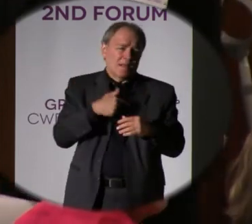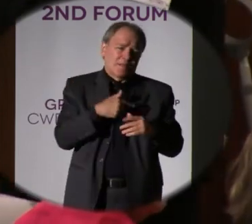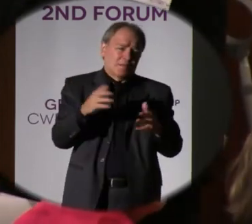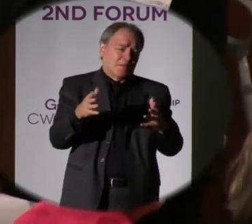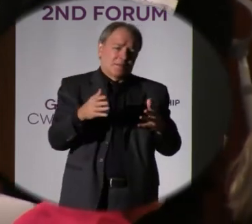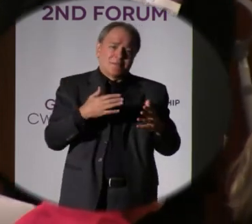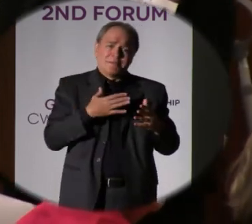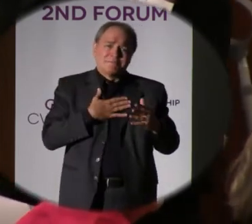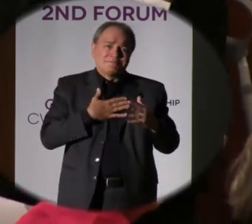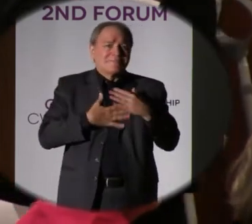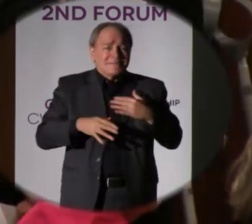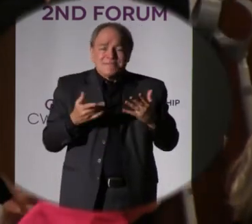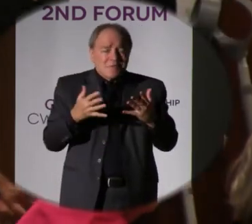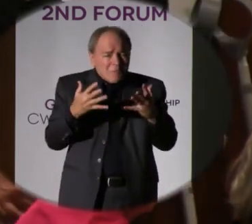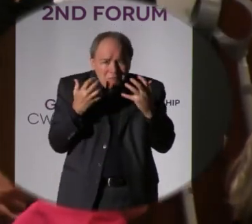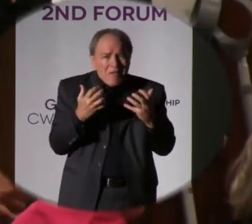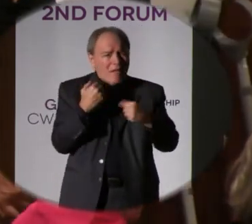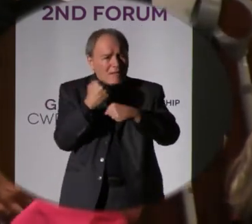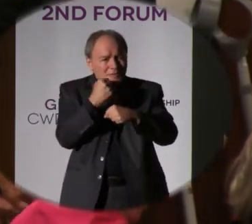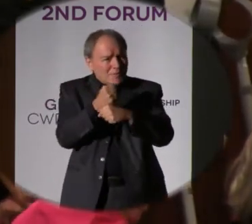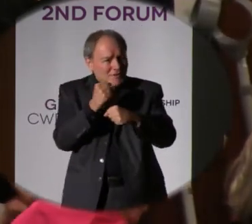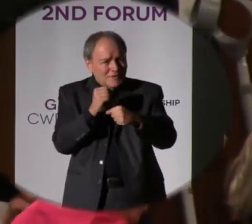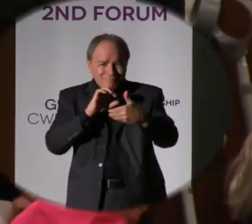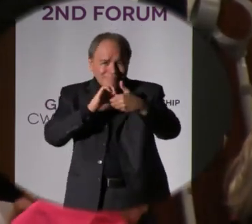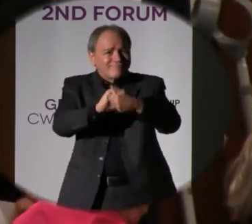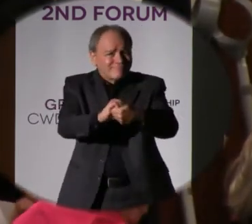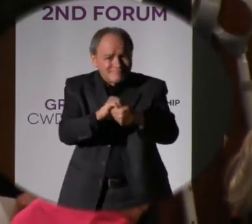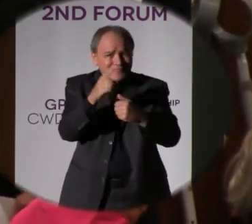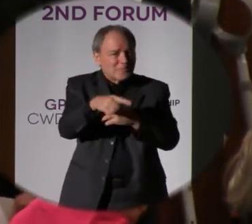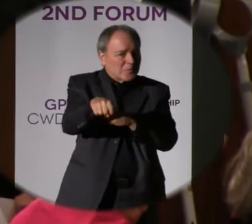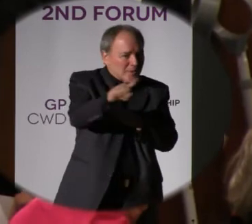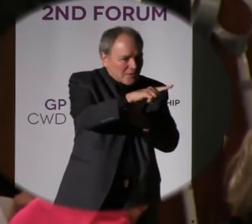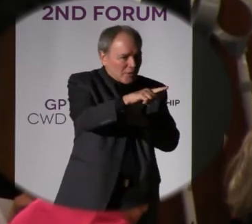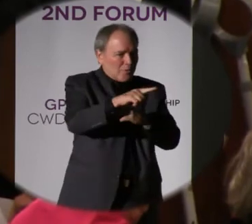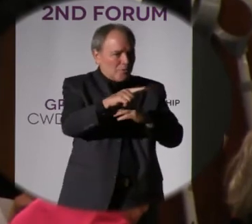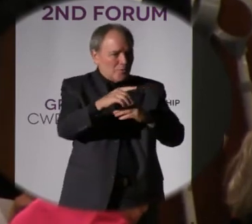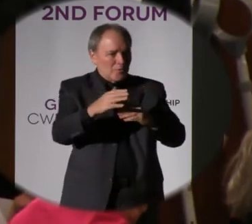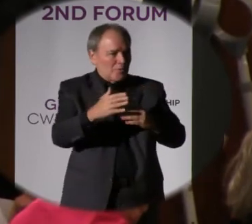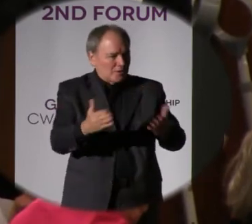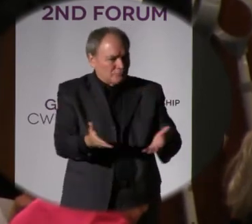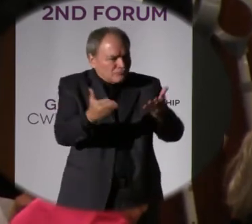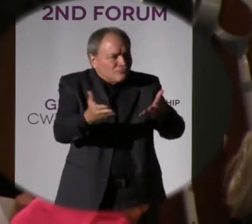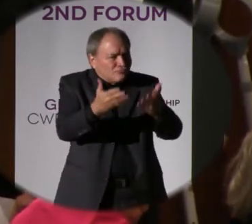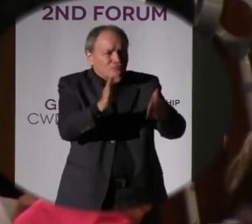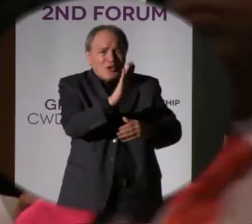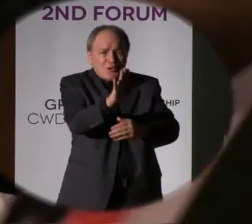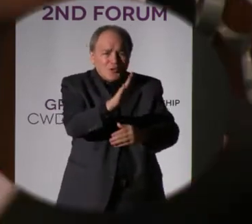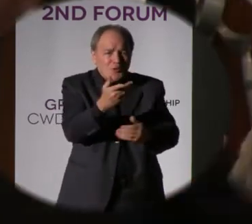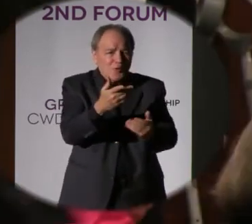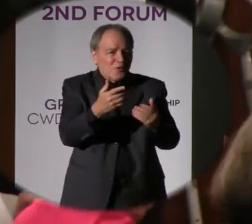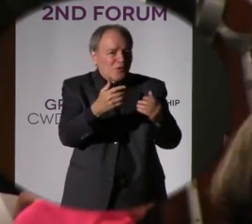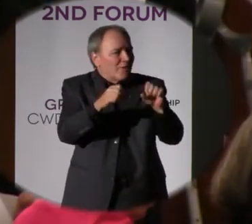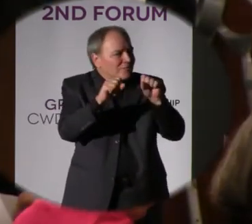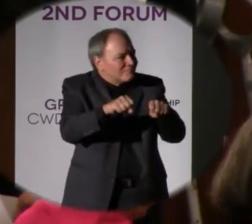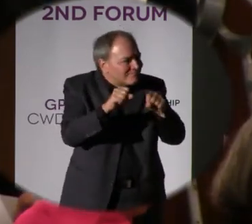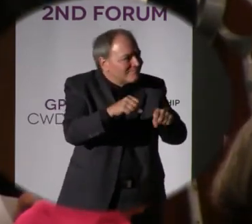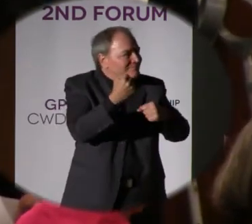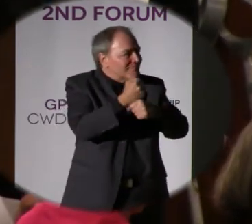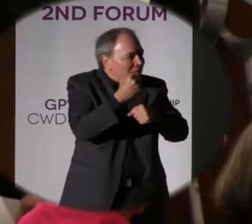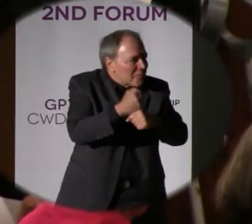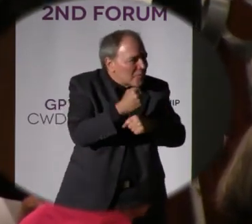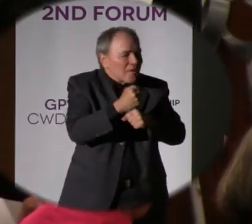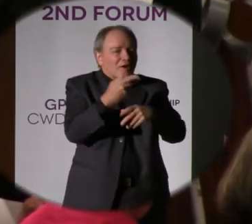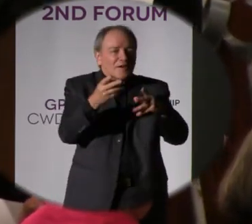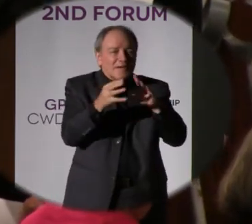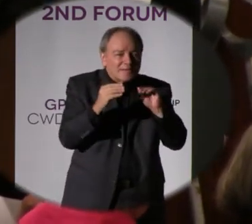working with you and our commitment to work hard and well in building your capacity and ability to achieve the many things that you do. The task